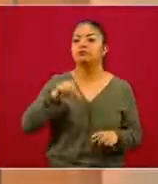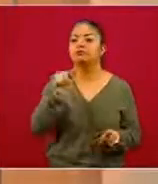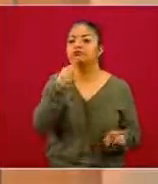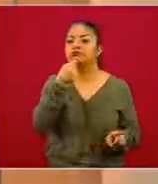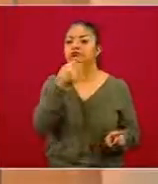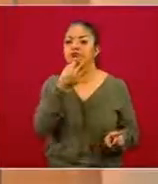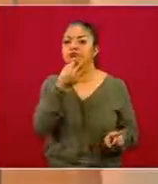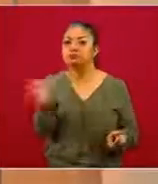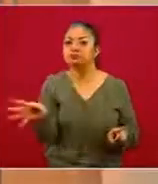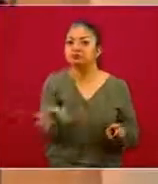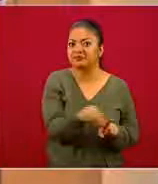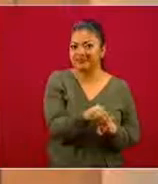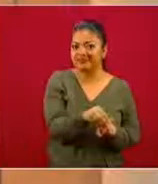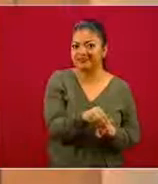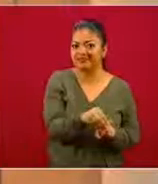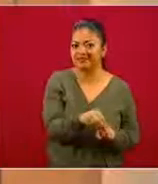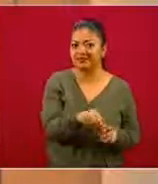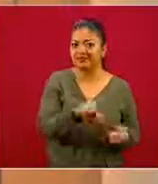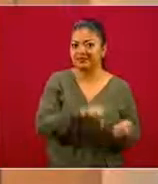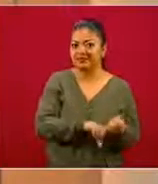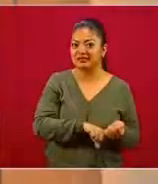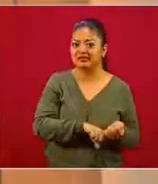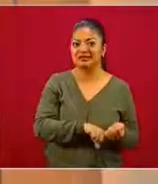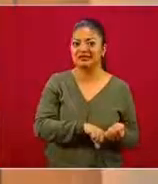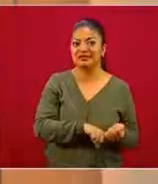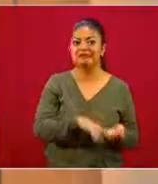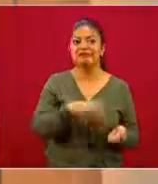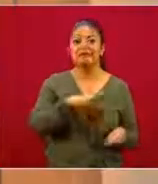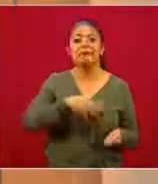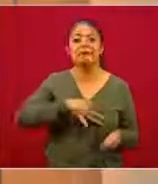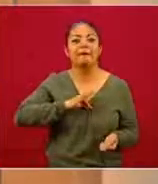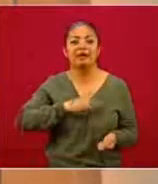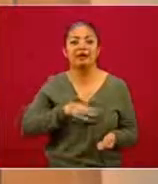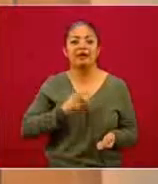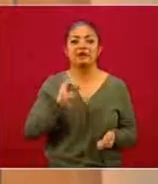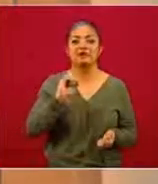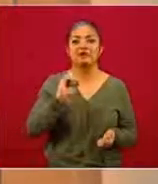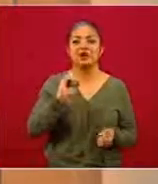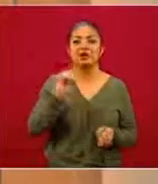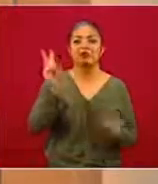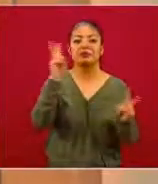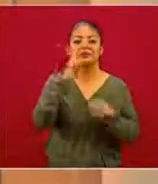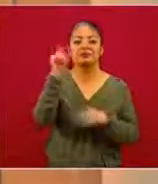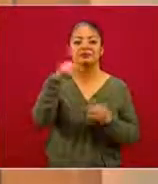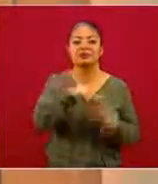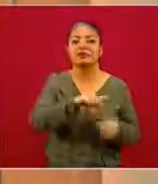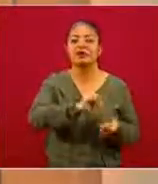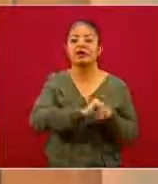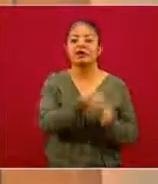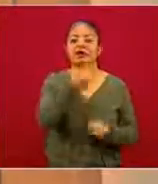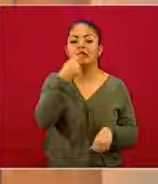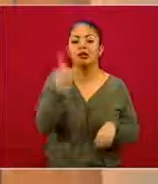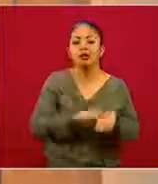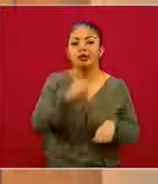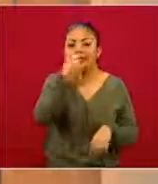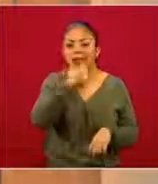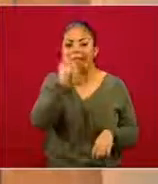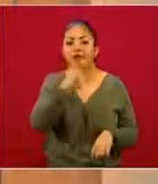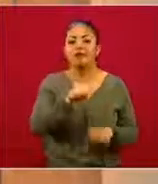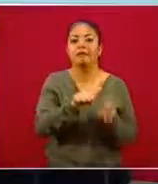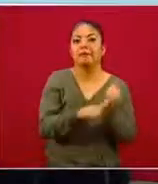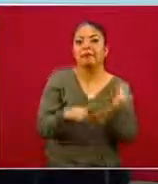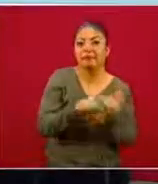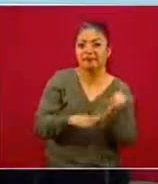that are everywhere. They go to their schools or their daycare centers, and there are all kinds of viruses and